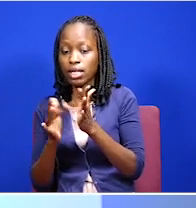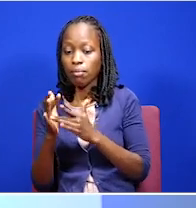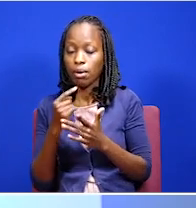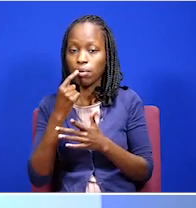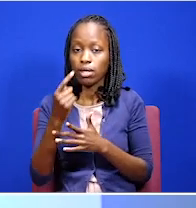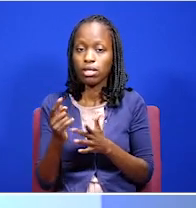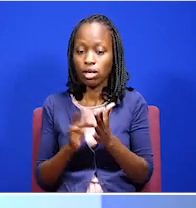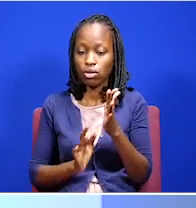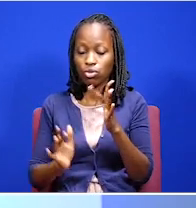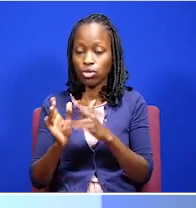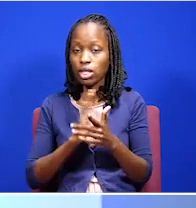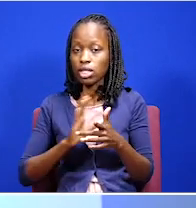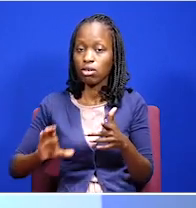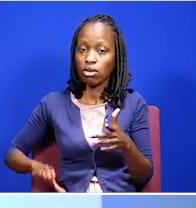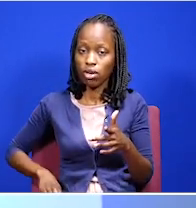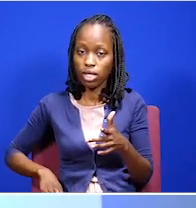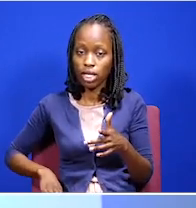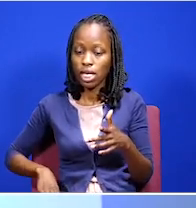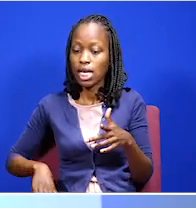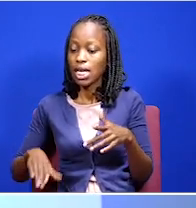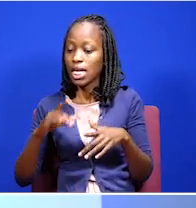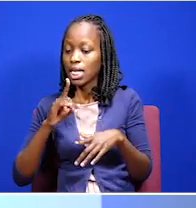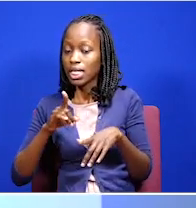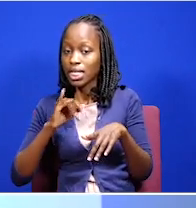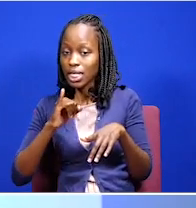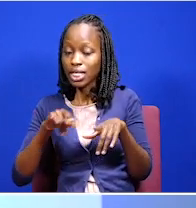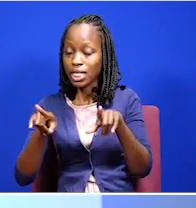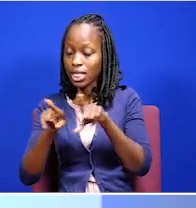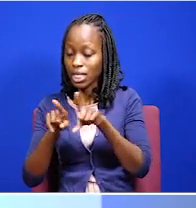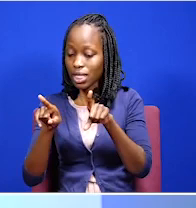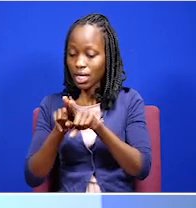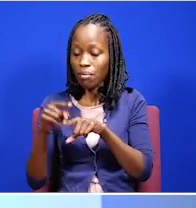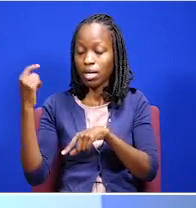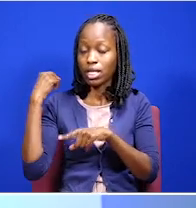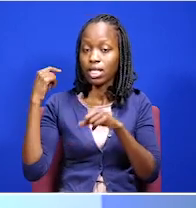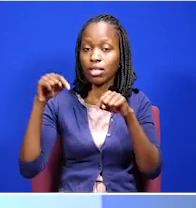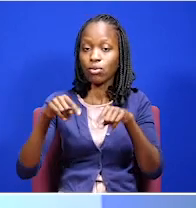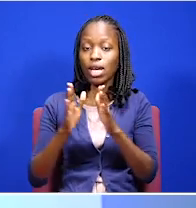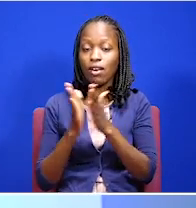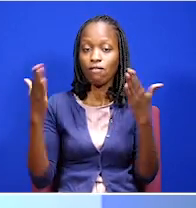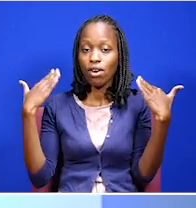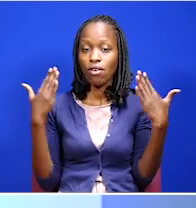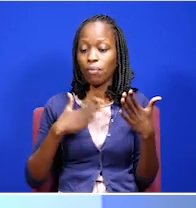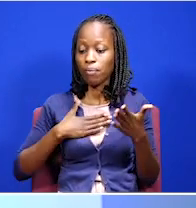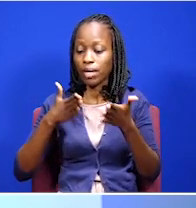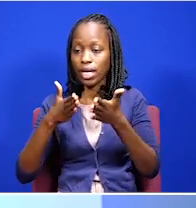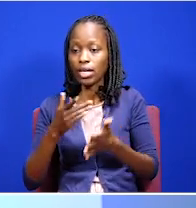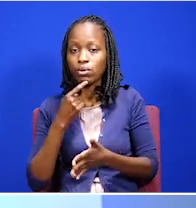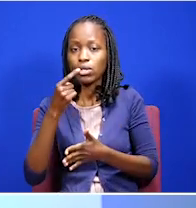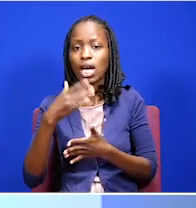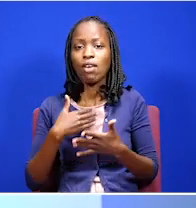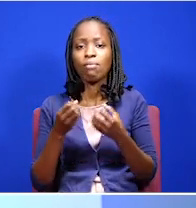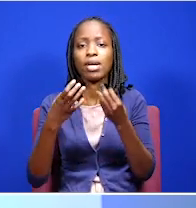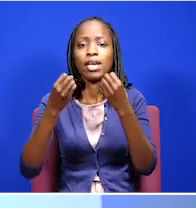Christ, the same yesterday, today, and forever. I am here to say there are many Peters that